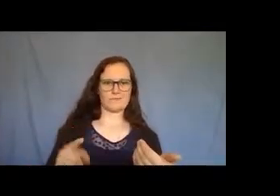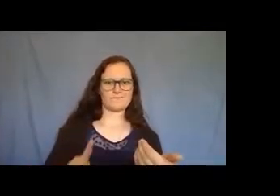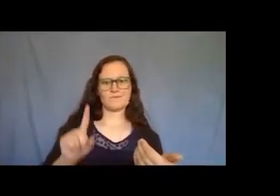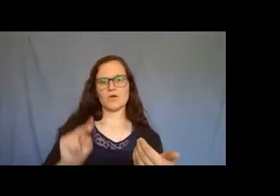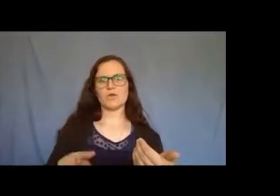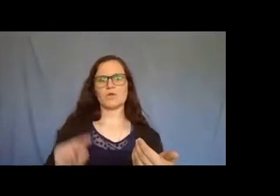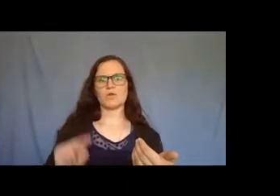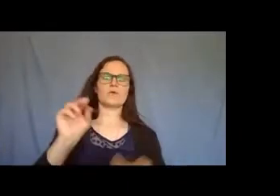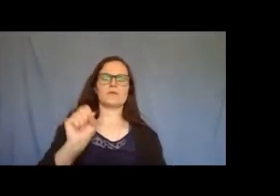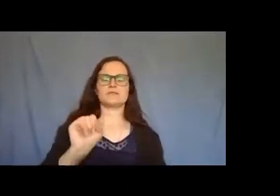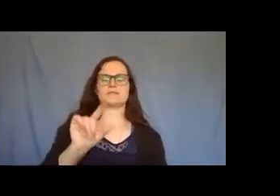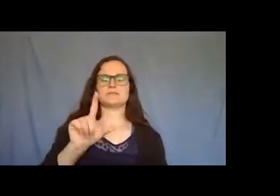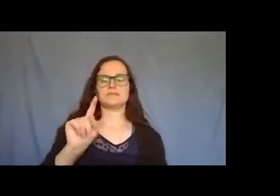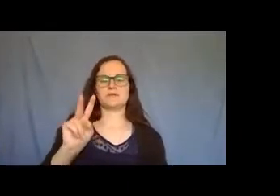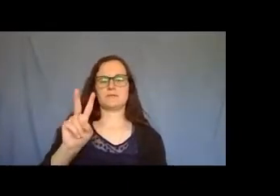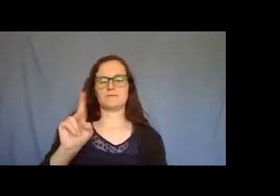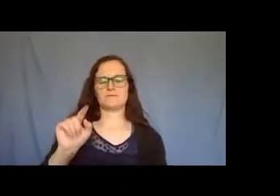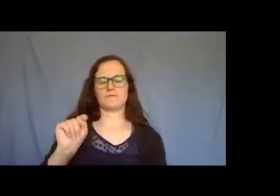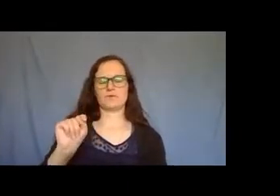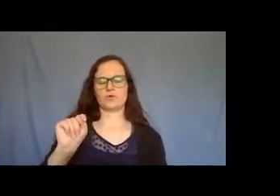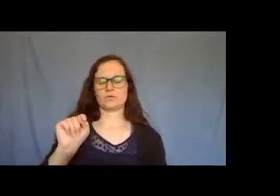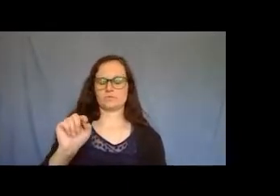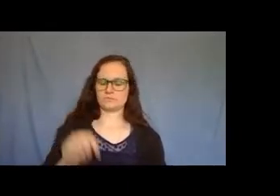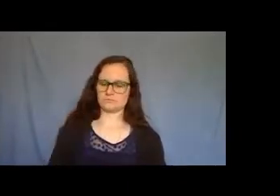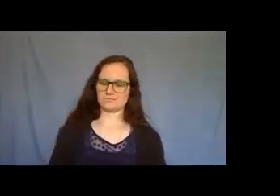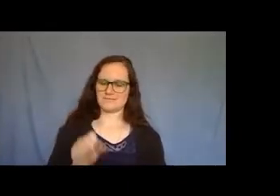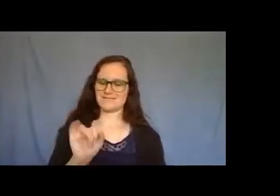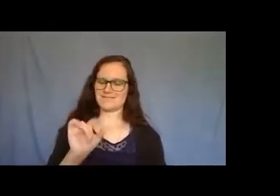Silverton all the way down to Farmington.